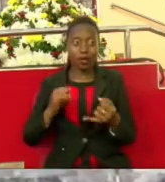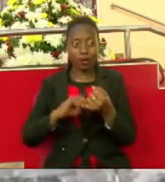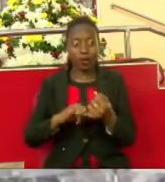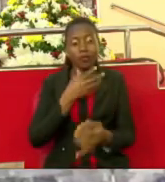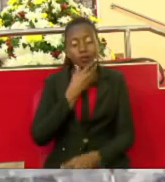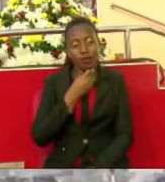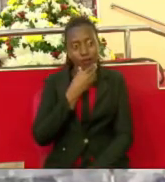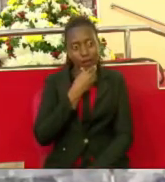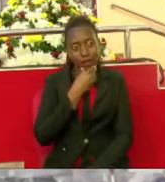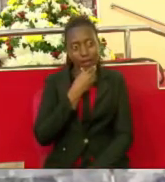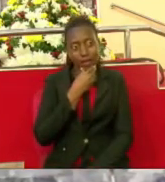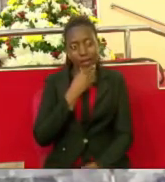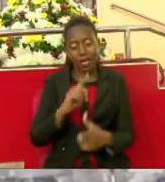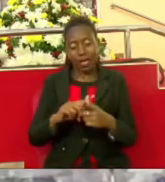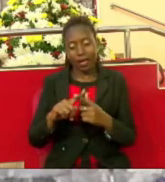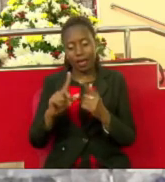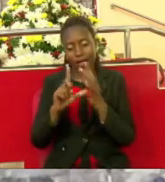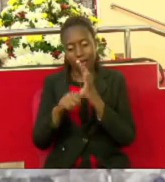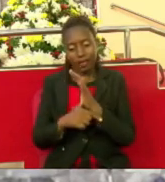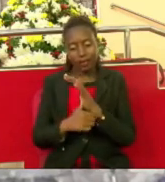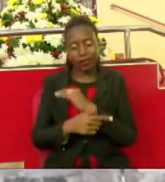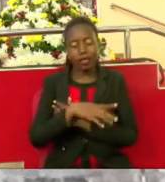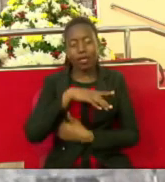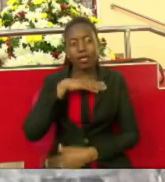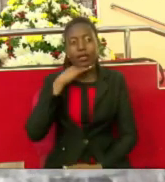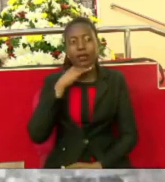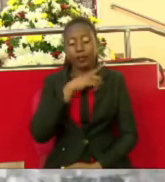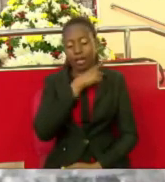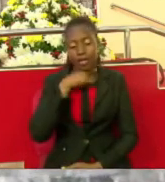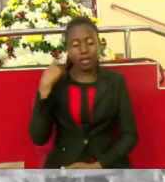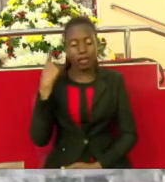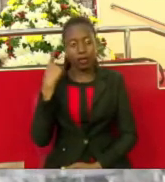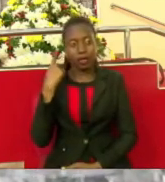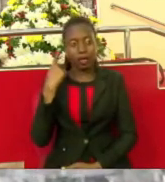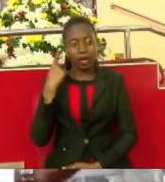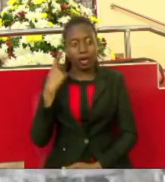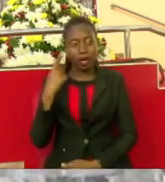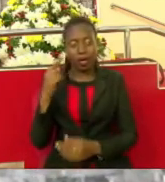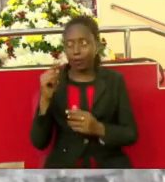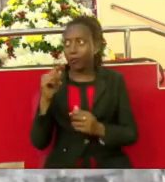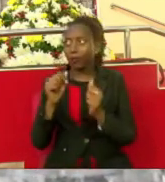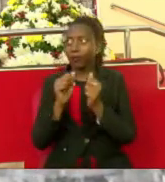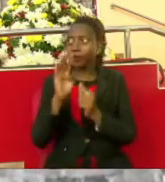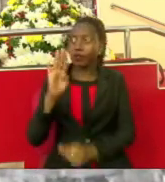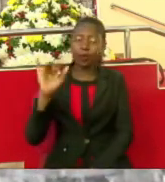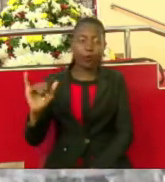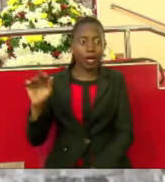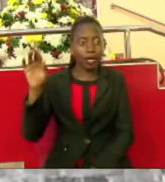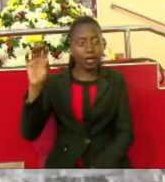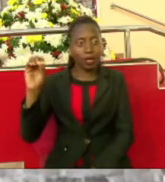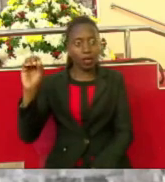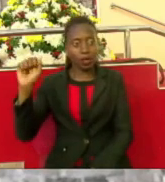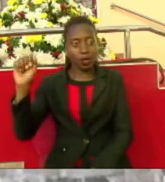by the commander Joab. Na wakati mwingine akauliwa na Joab. But instead of David seeing the work that has been done of fighting the